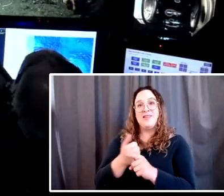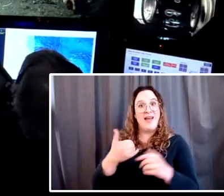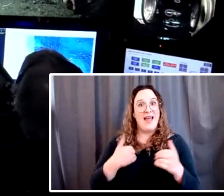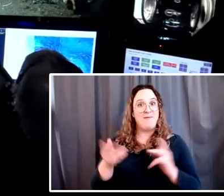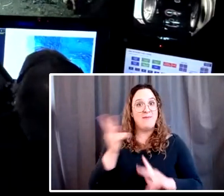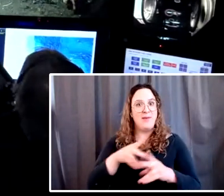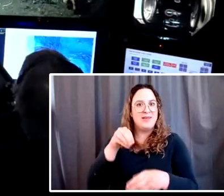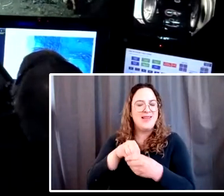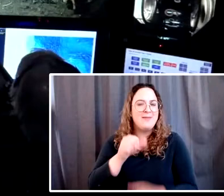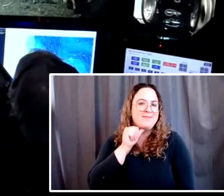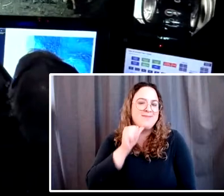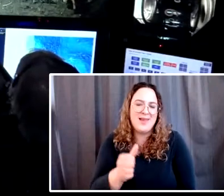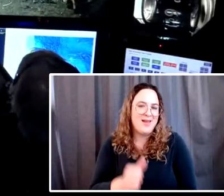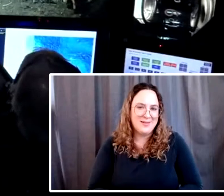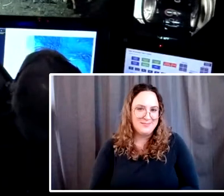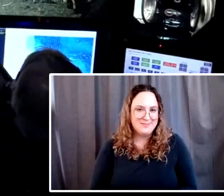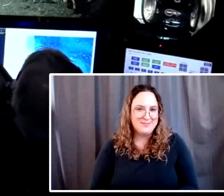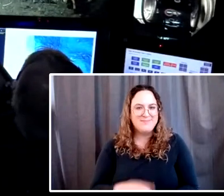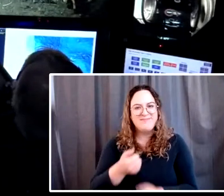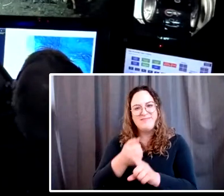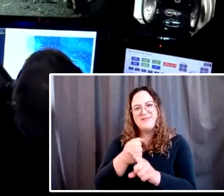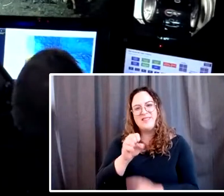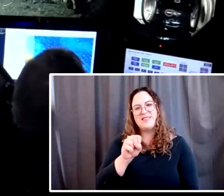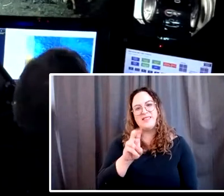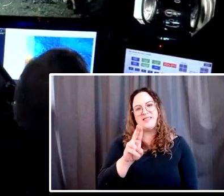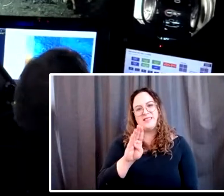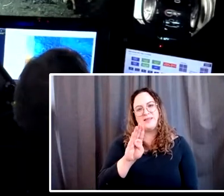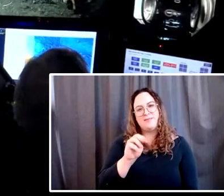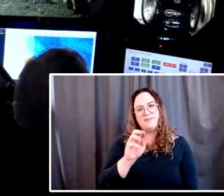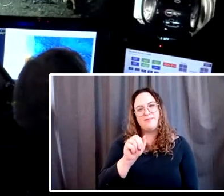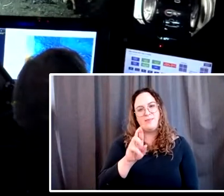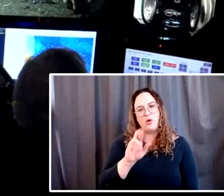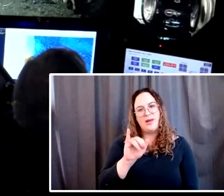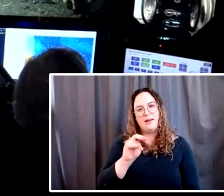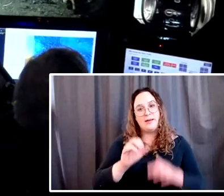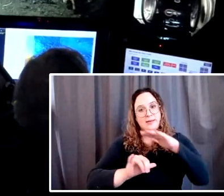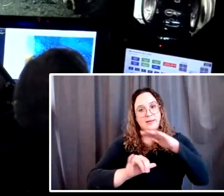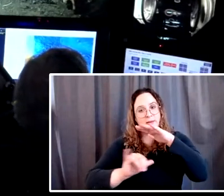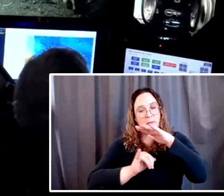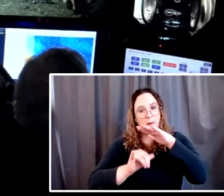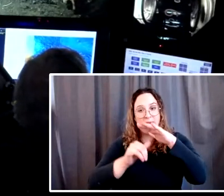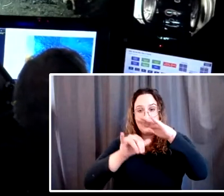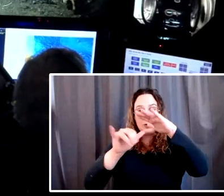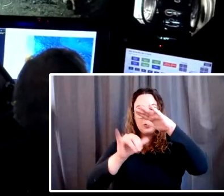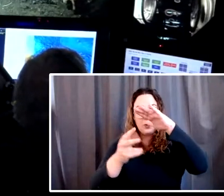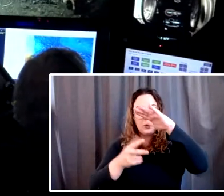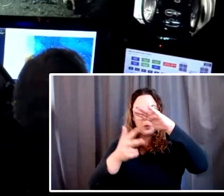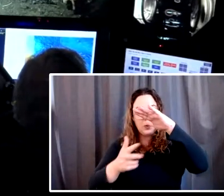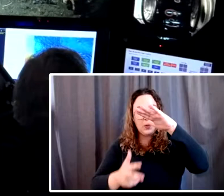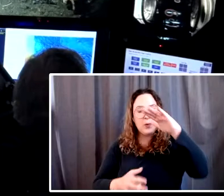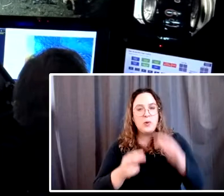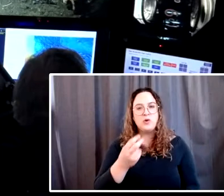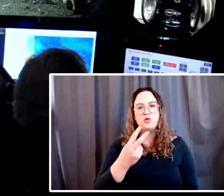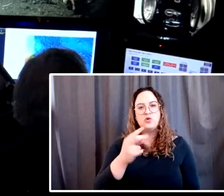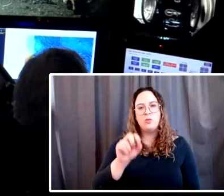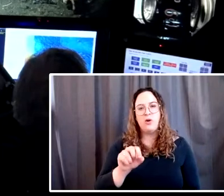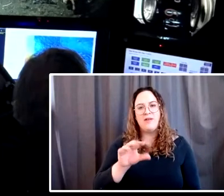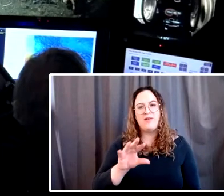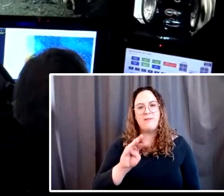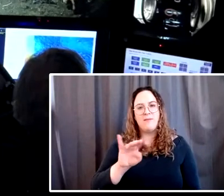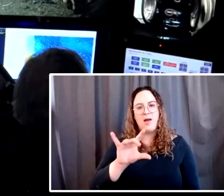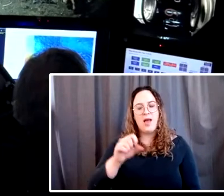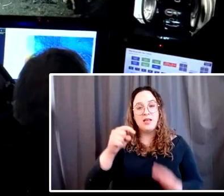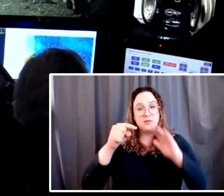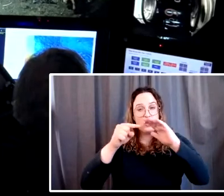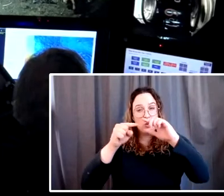uncrewed submarine, which can go to 4,000 meters deep, which is about 2.5 miles down. That means we operate the